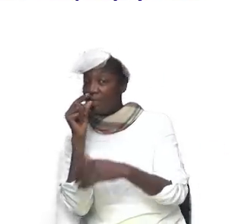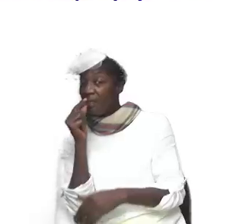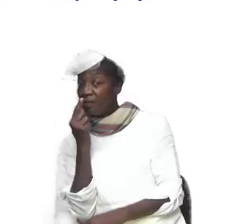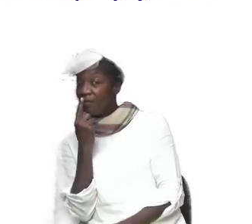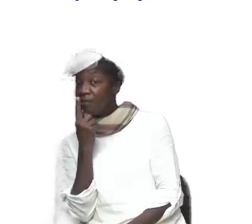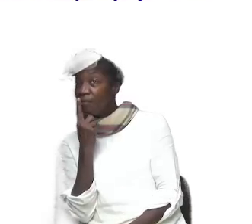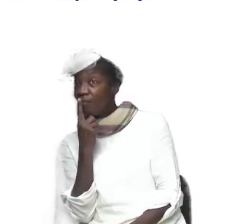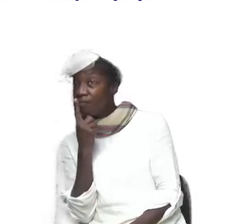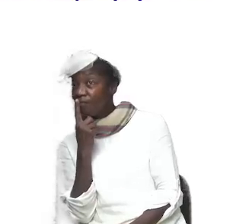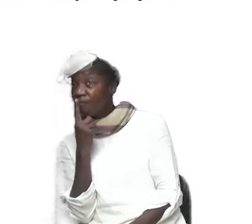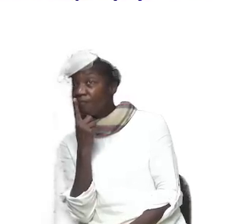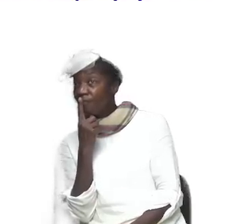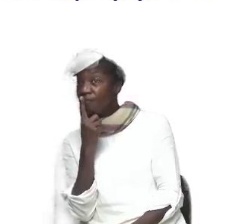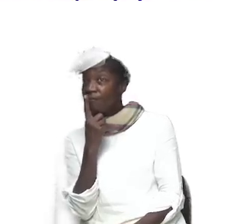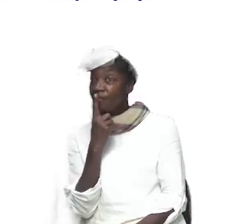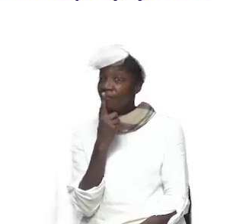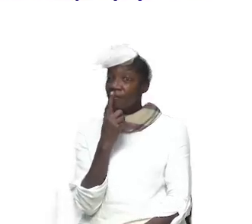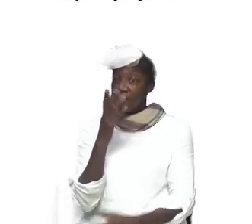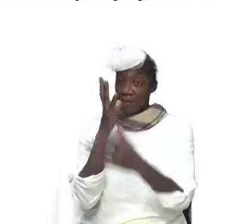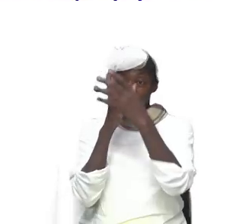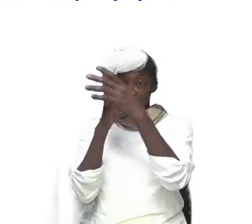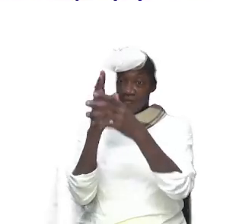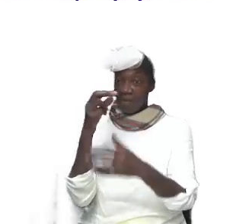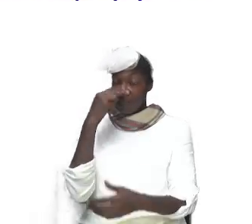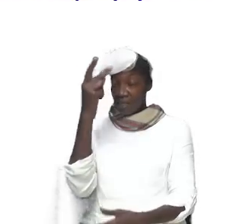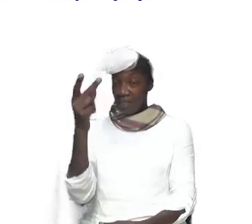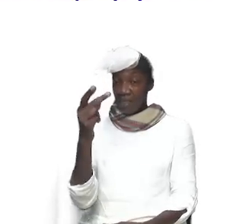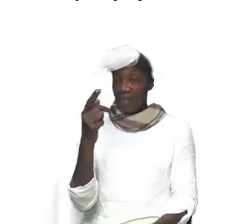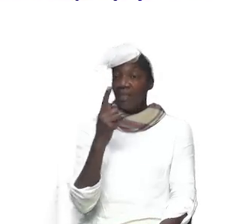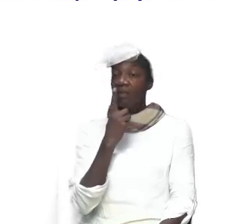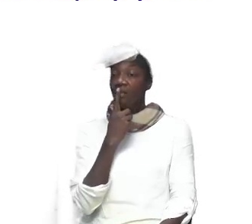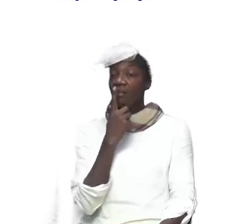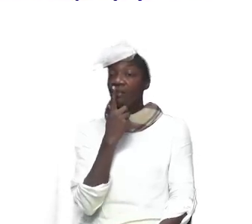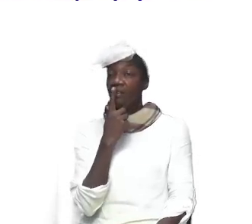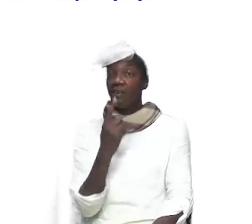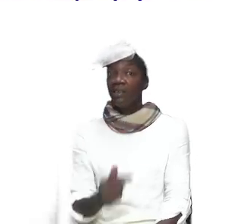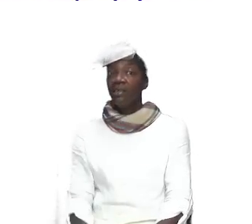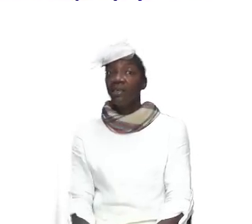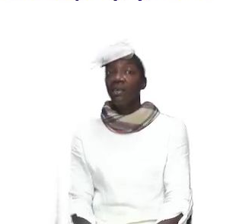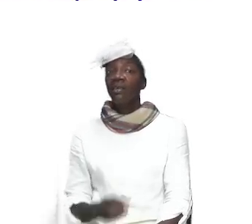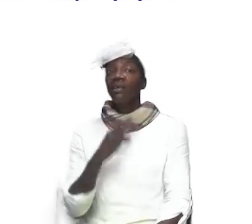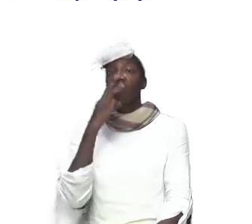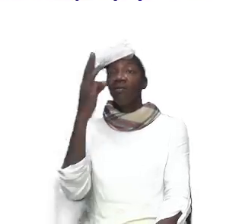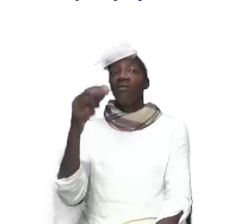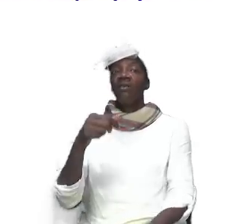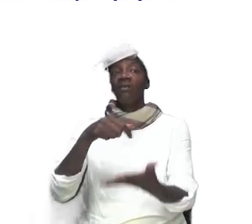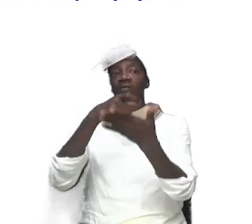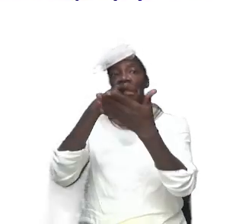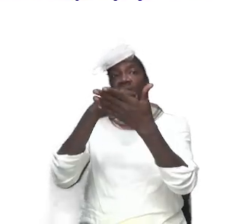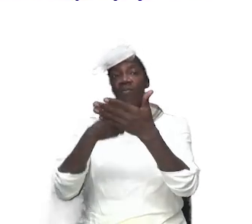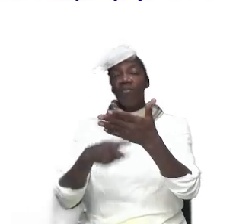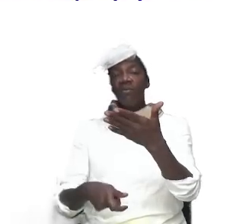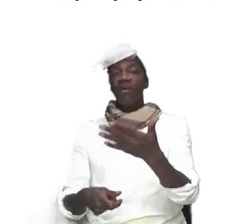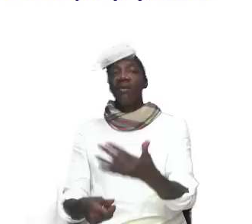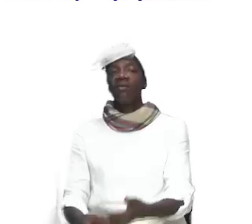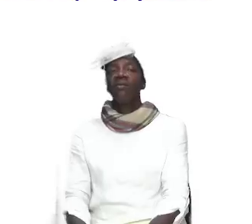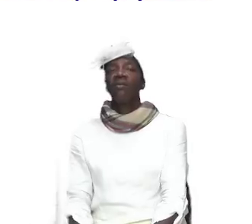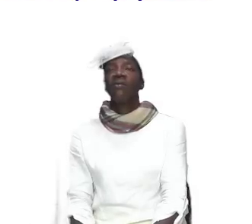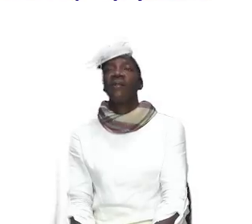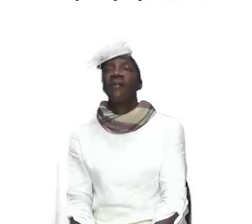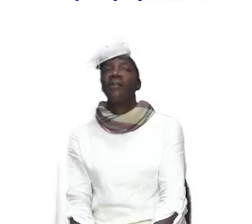Father who sees in secret, what did it say, saints of God? Will repay you. It's the same thing,